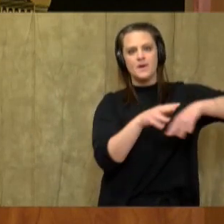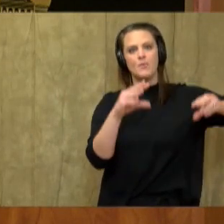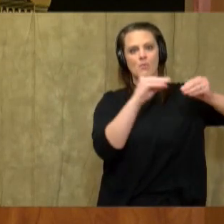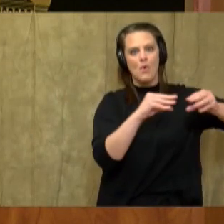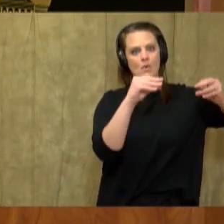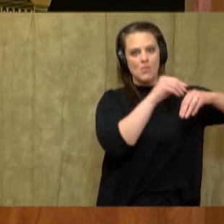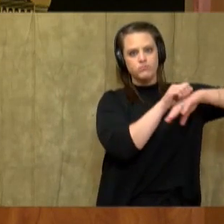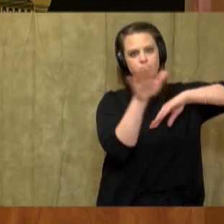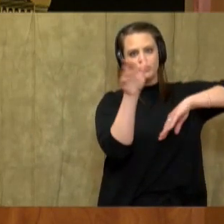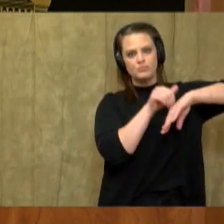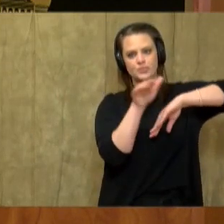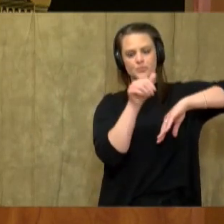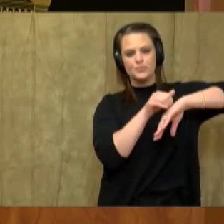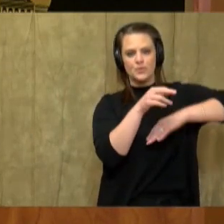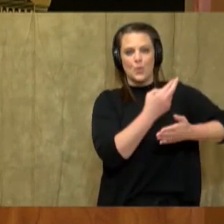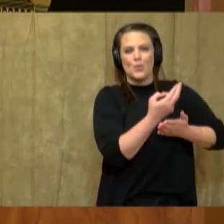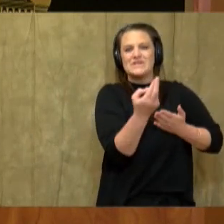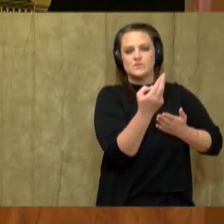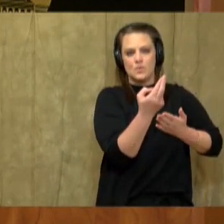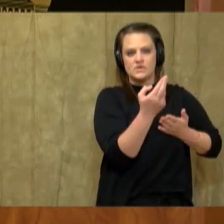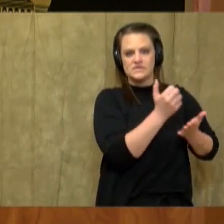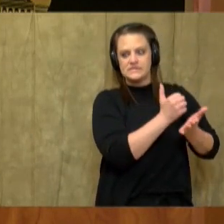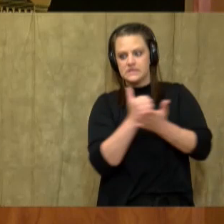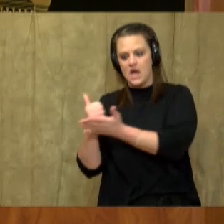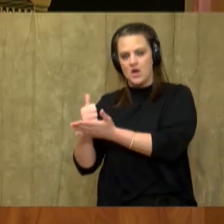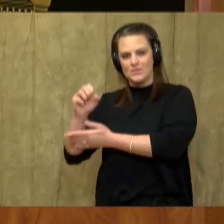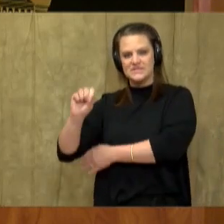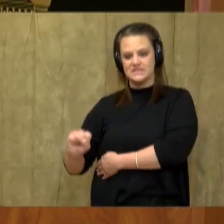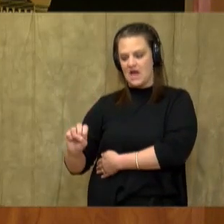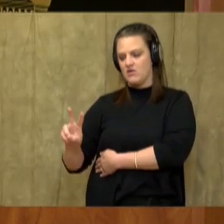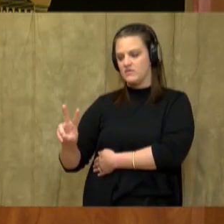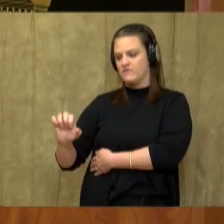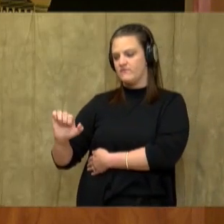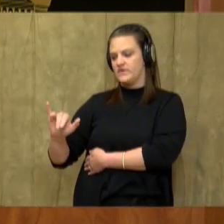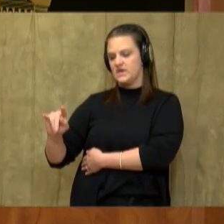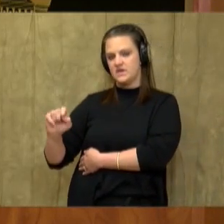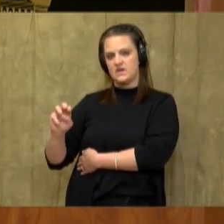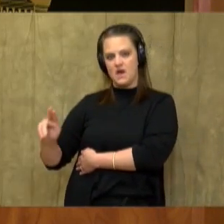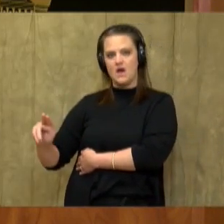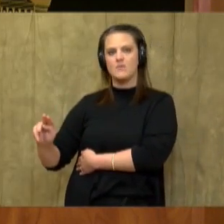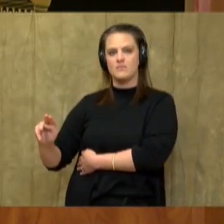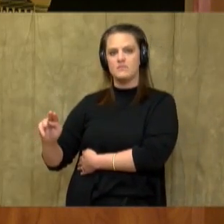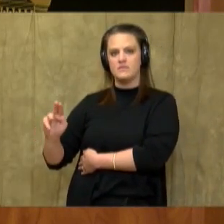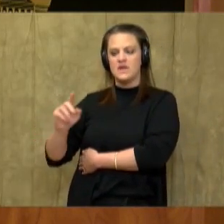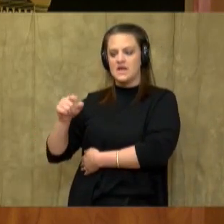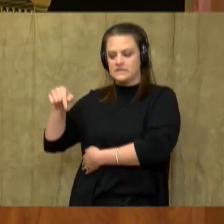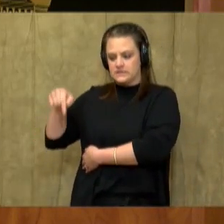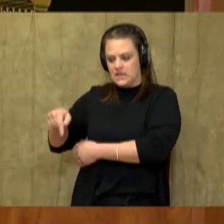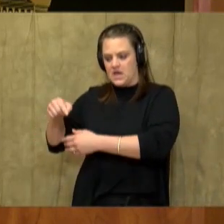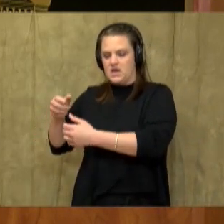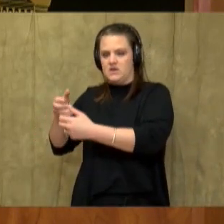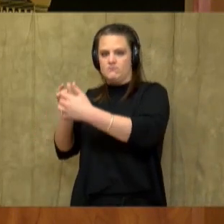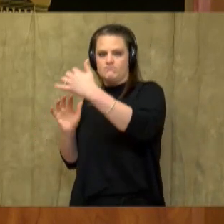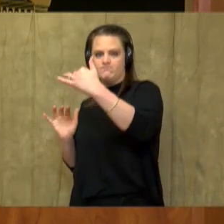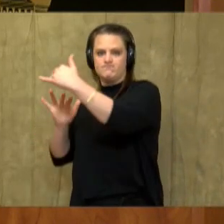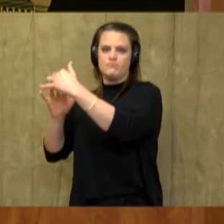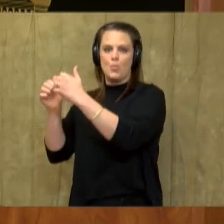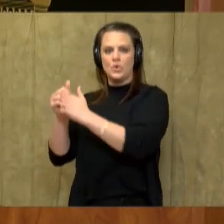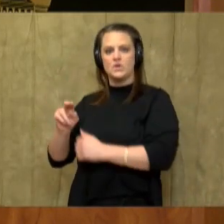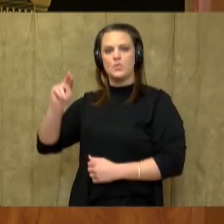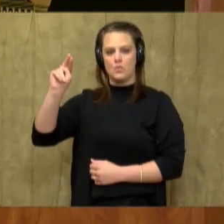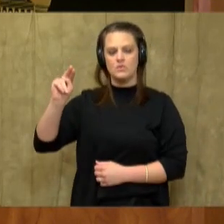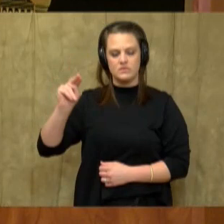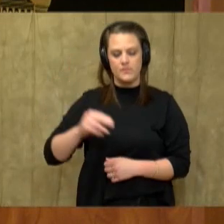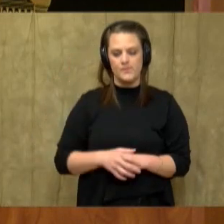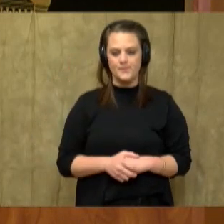more we're sending resources to South Vietnam as they fight the aggression of North Vietnam. Over